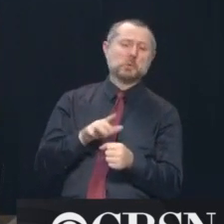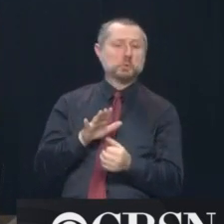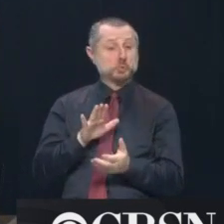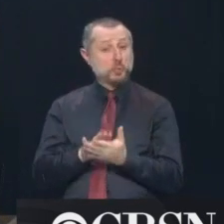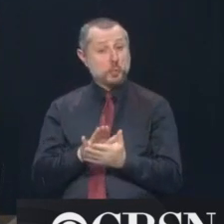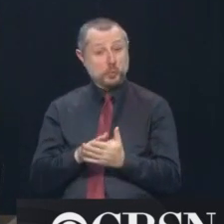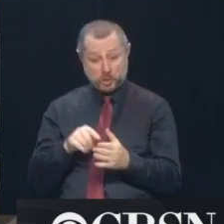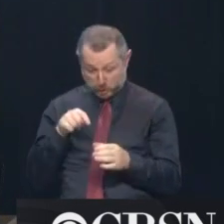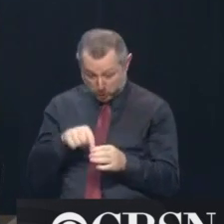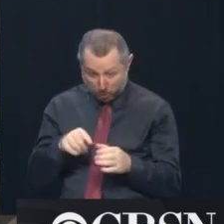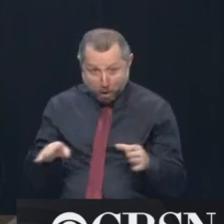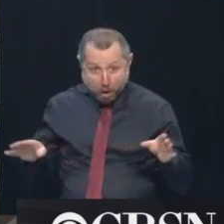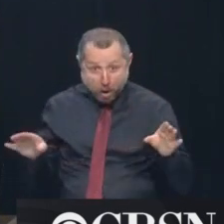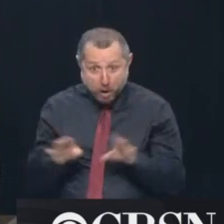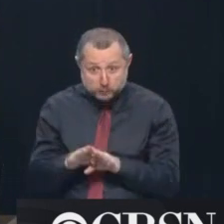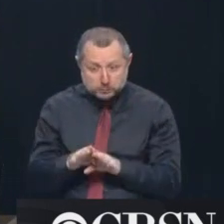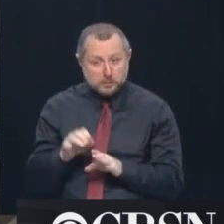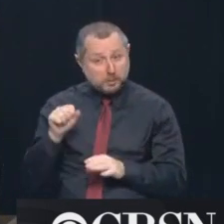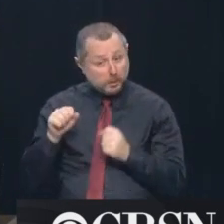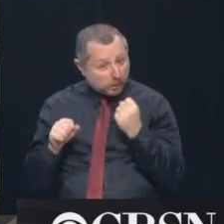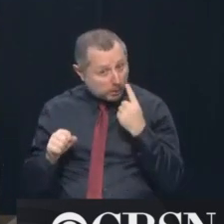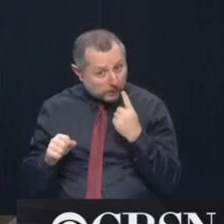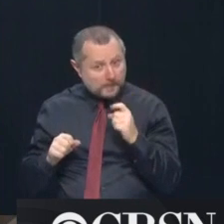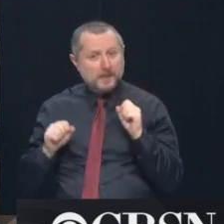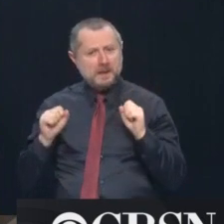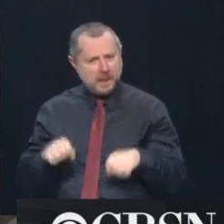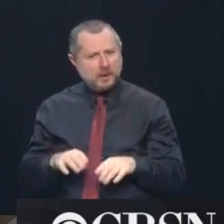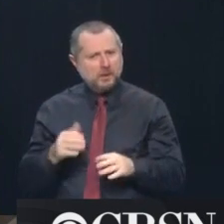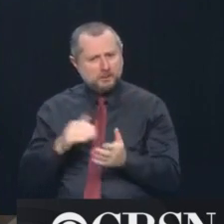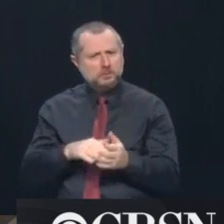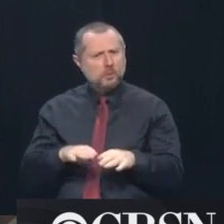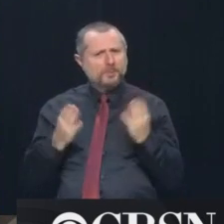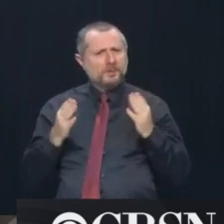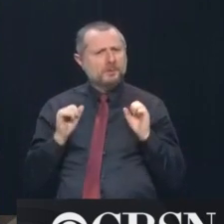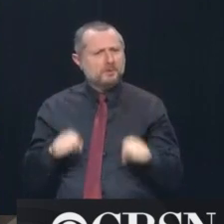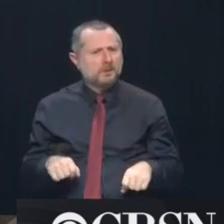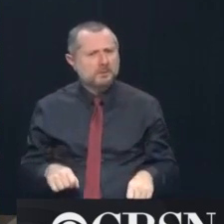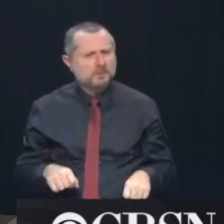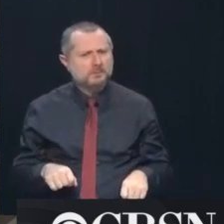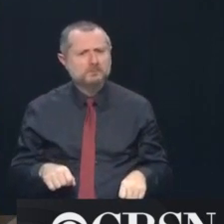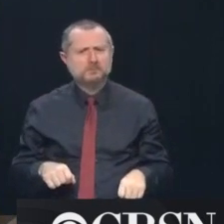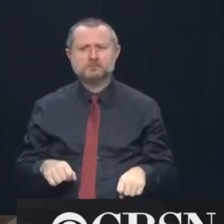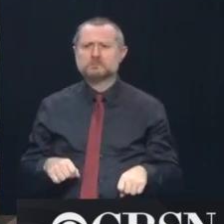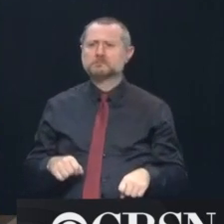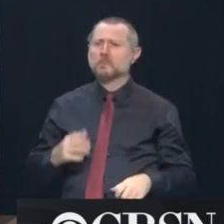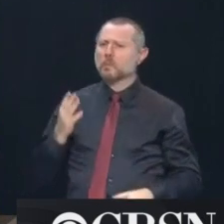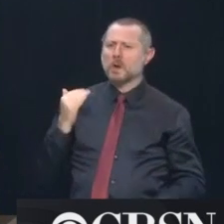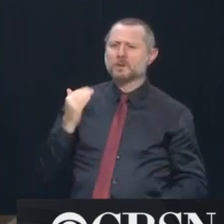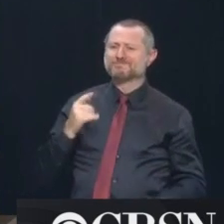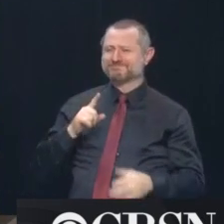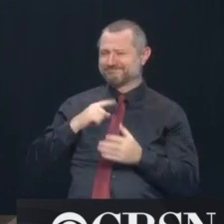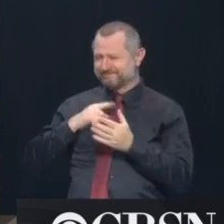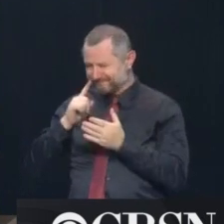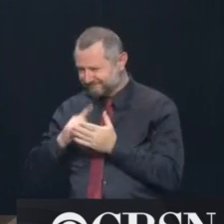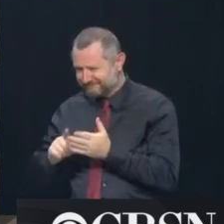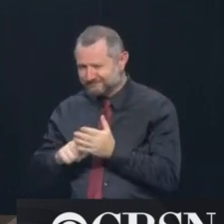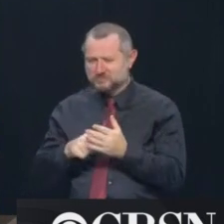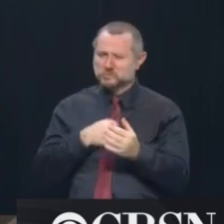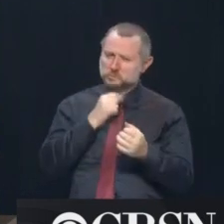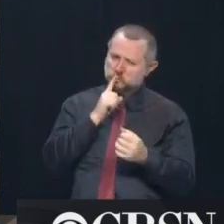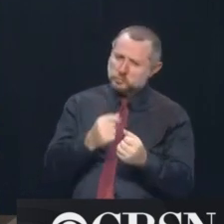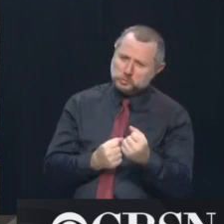close, but the schools can reopen because we believe in open schools K to 8.